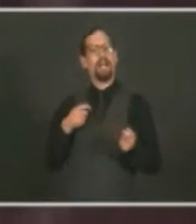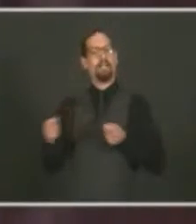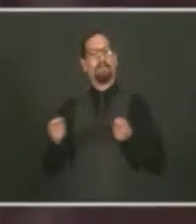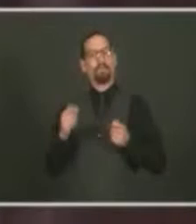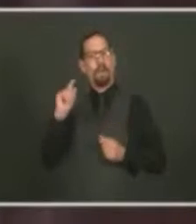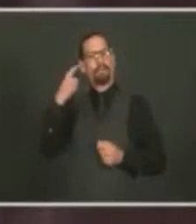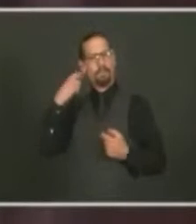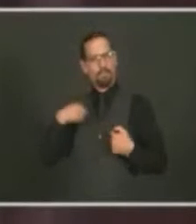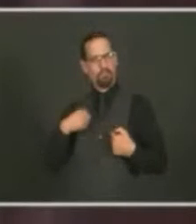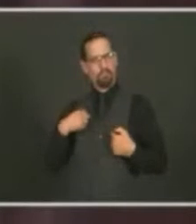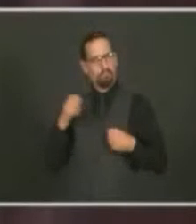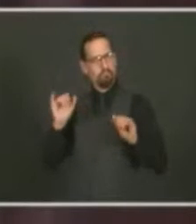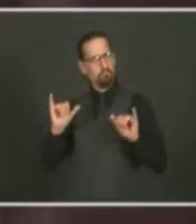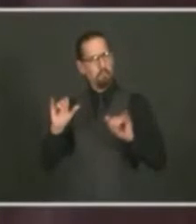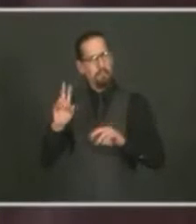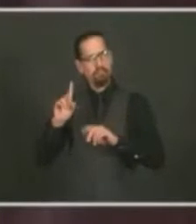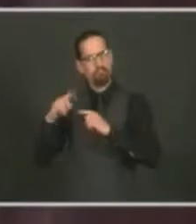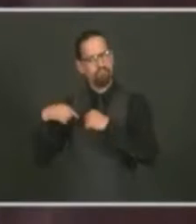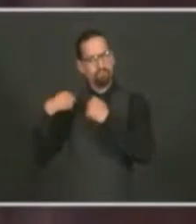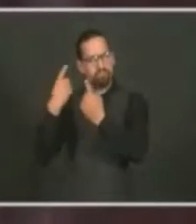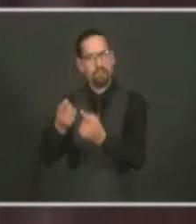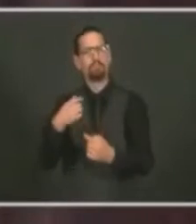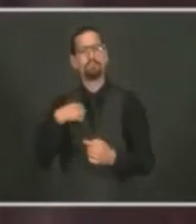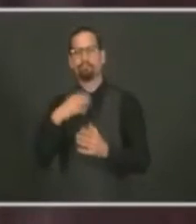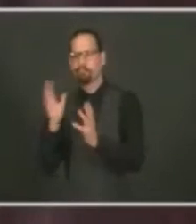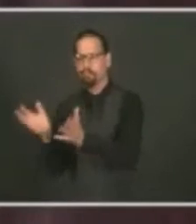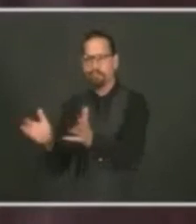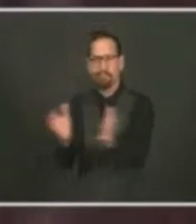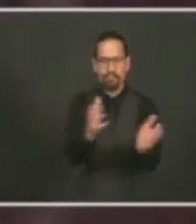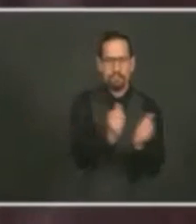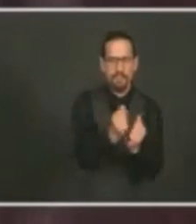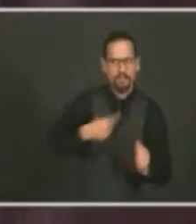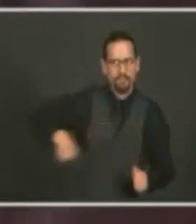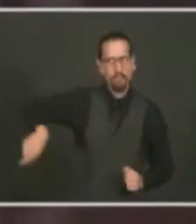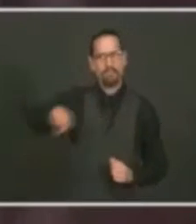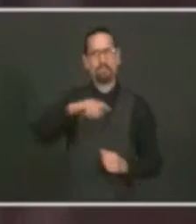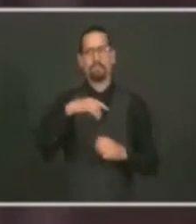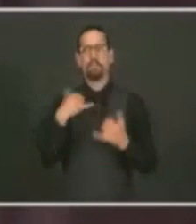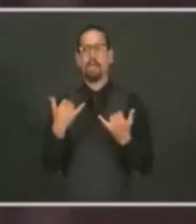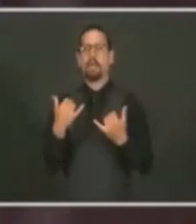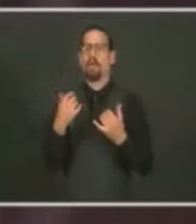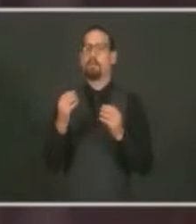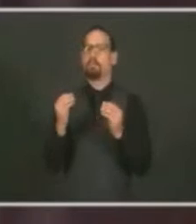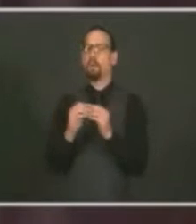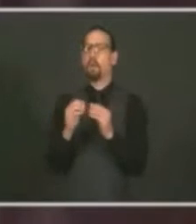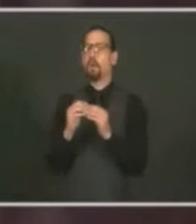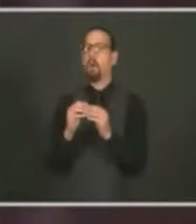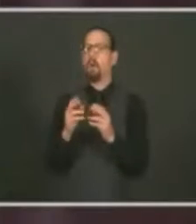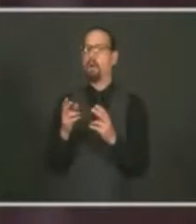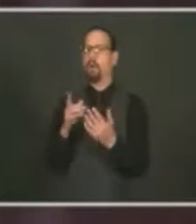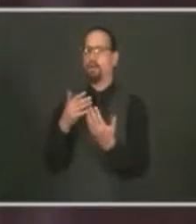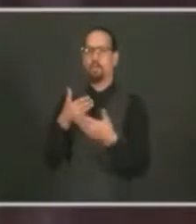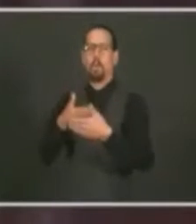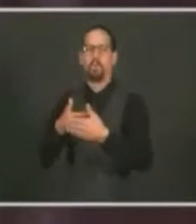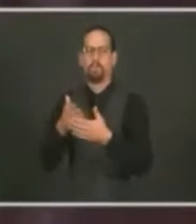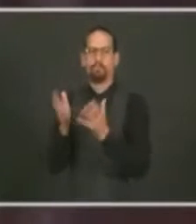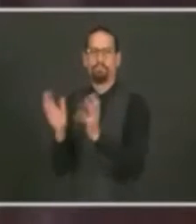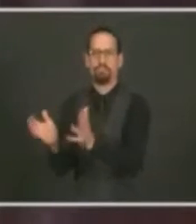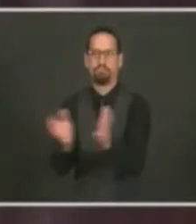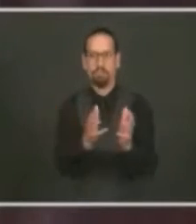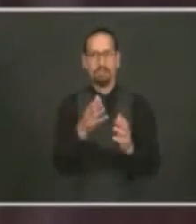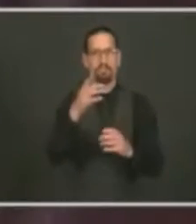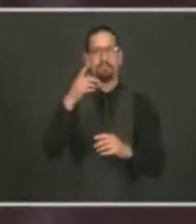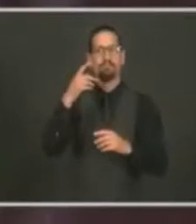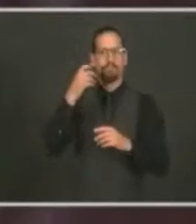I have talked to them. If anything, I talk to them more than typical in a time when they're out of session, because I'm having to